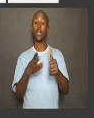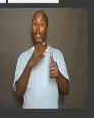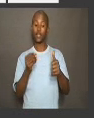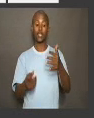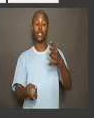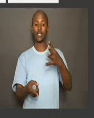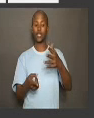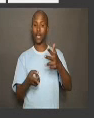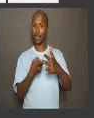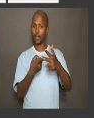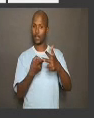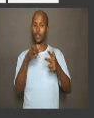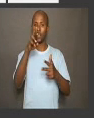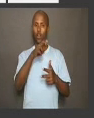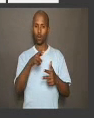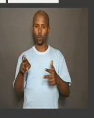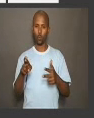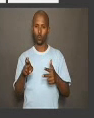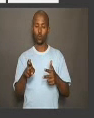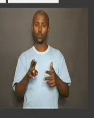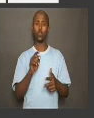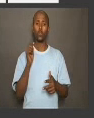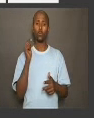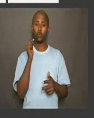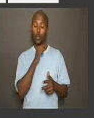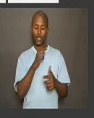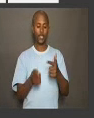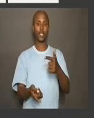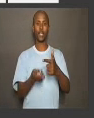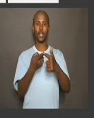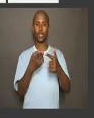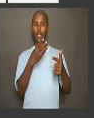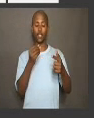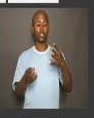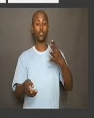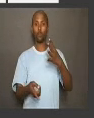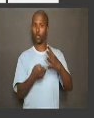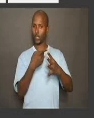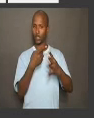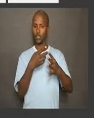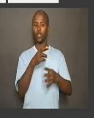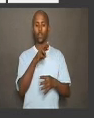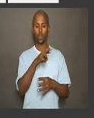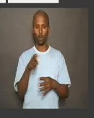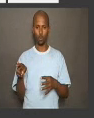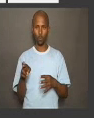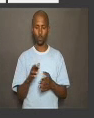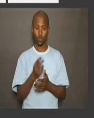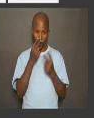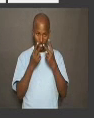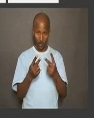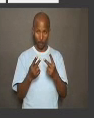row and false in the second and fourth row. You